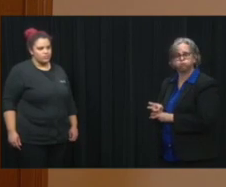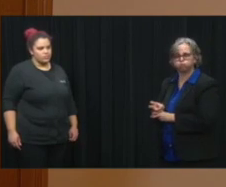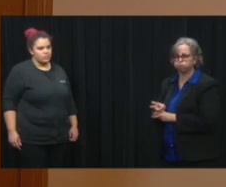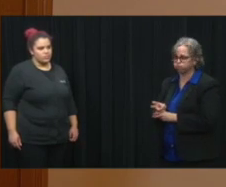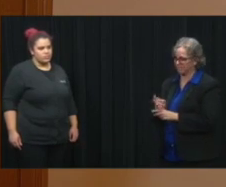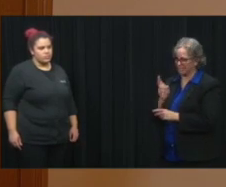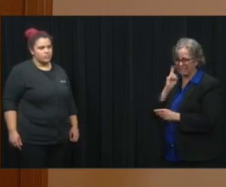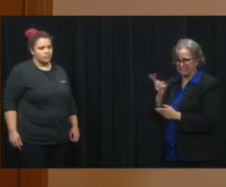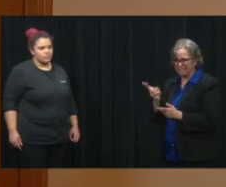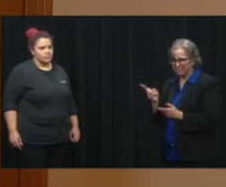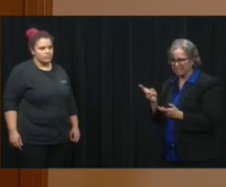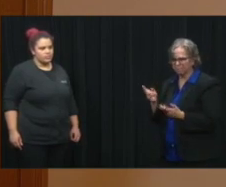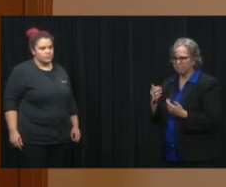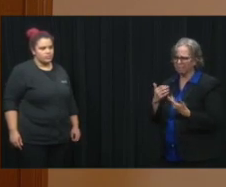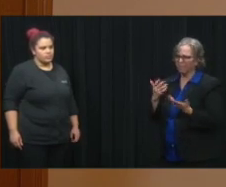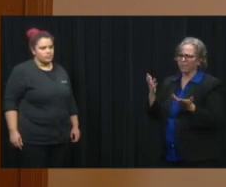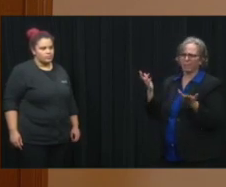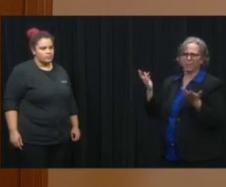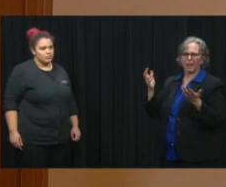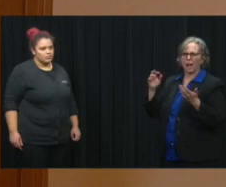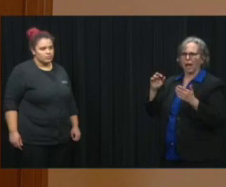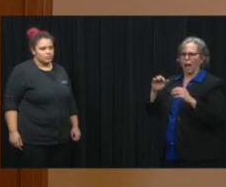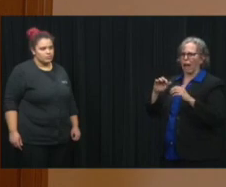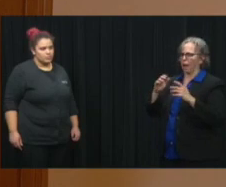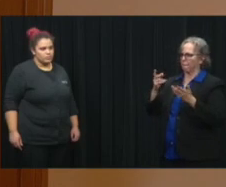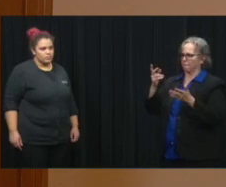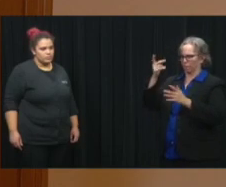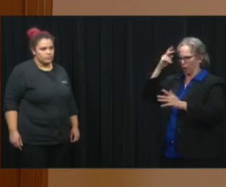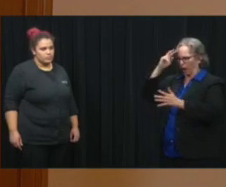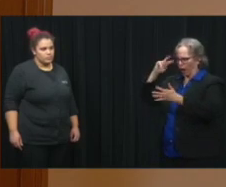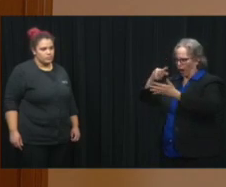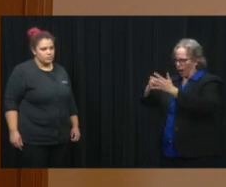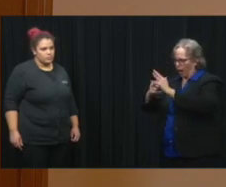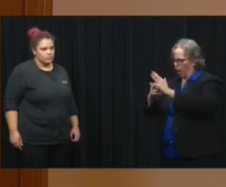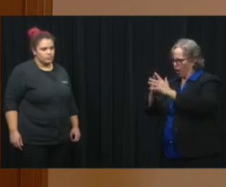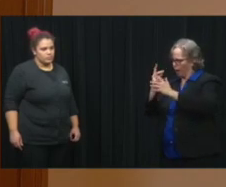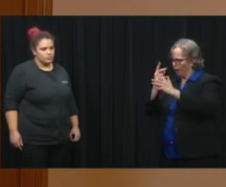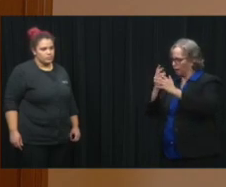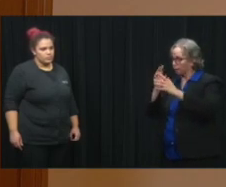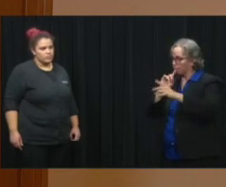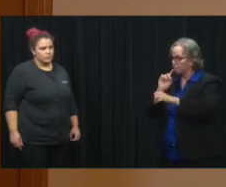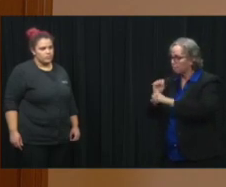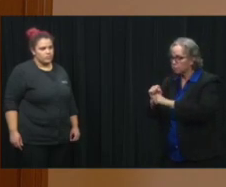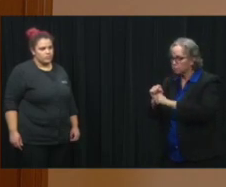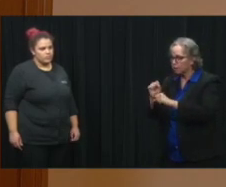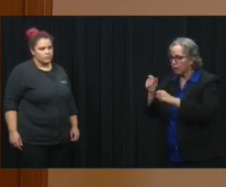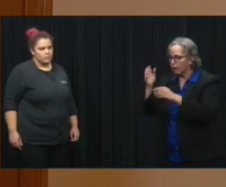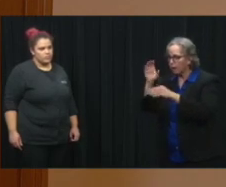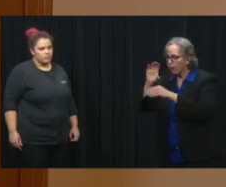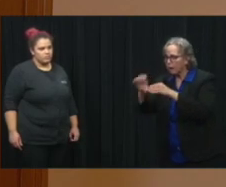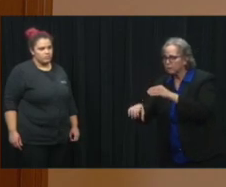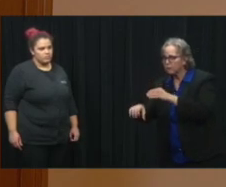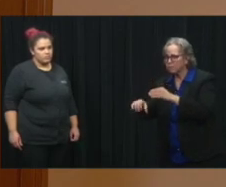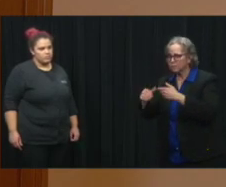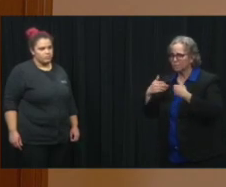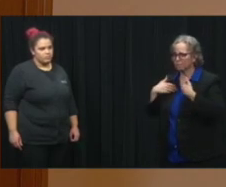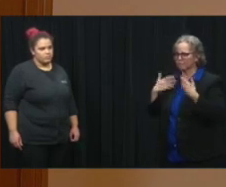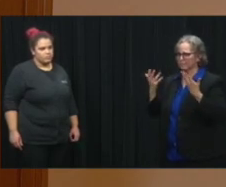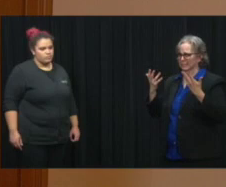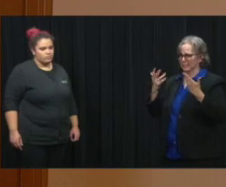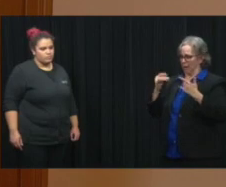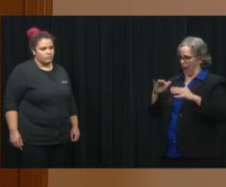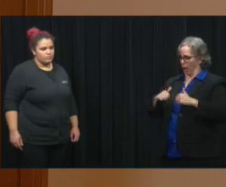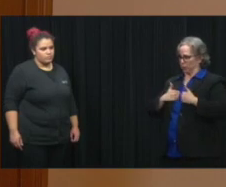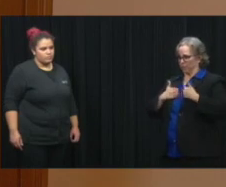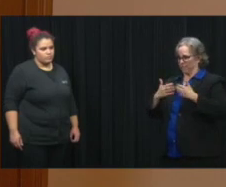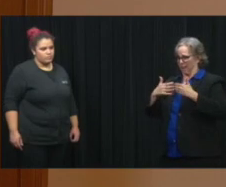cascading consequences and how we will come up around that. We've never done something like this before, but they all understand this